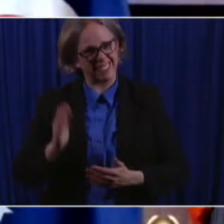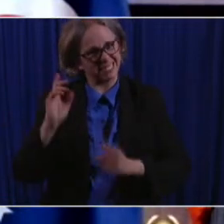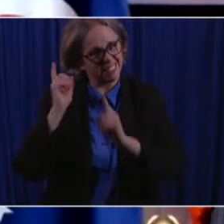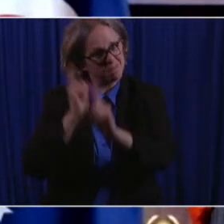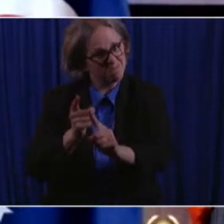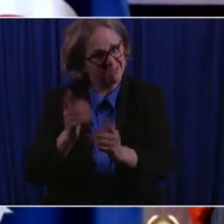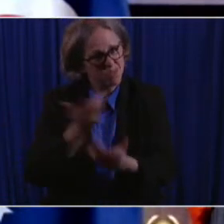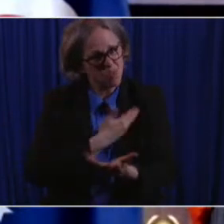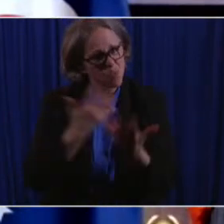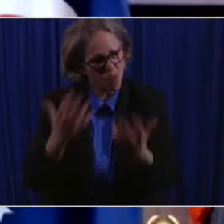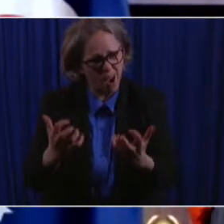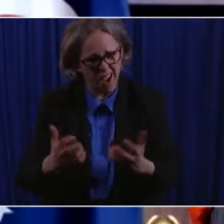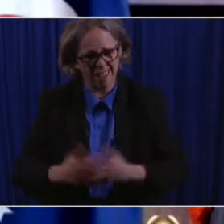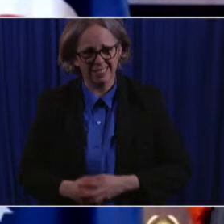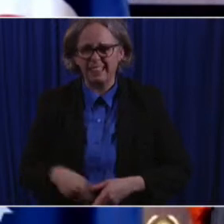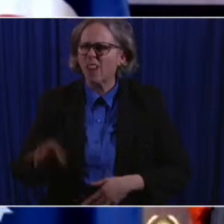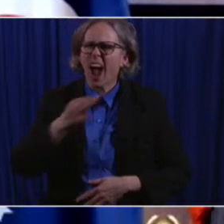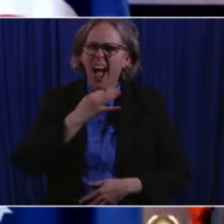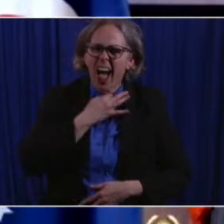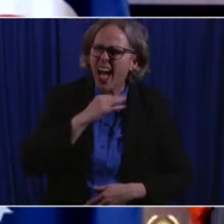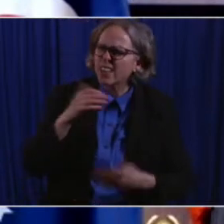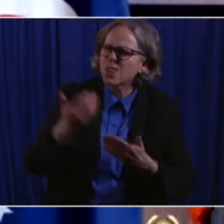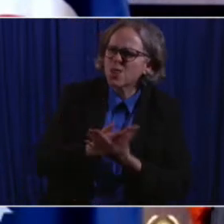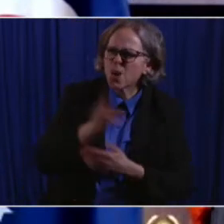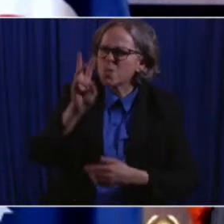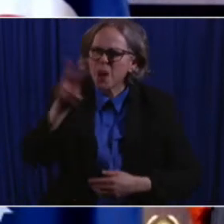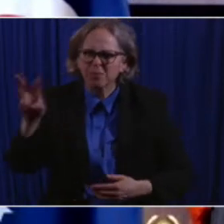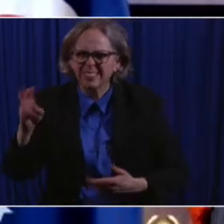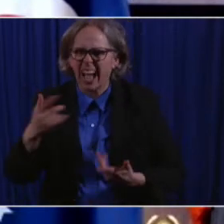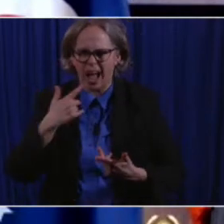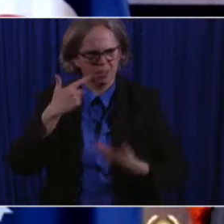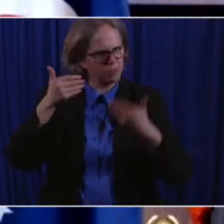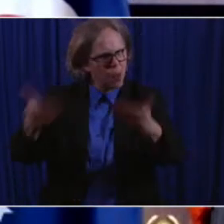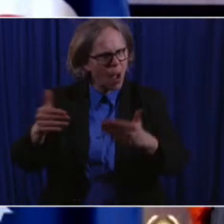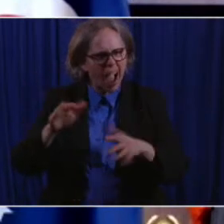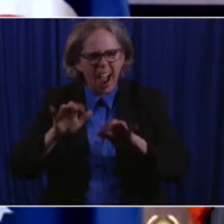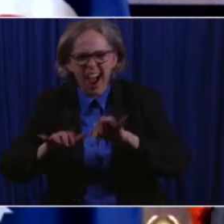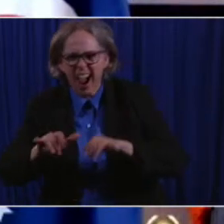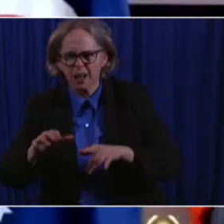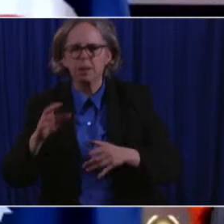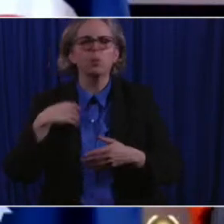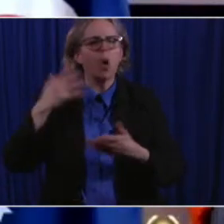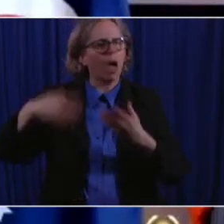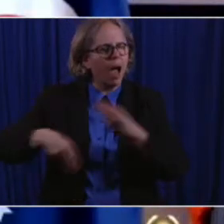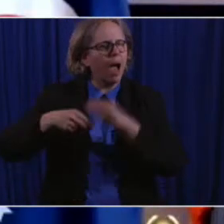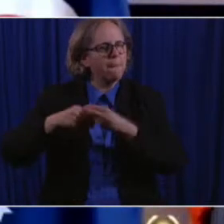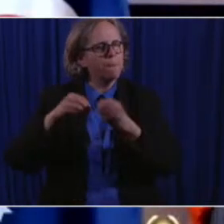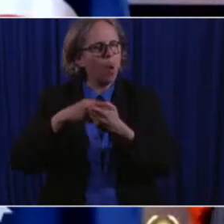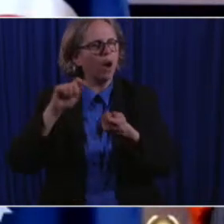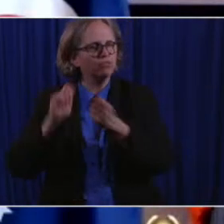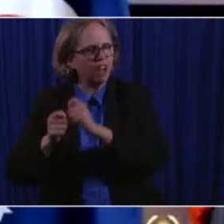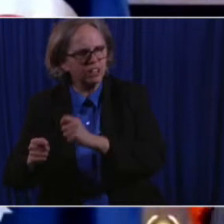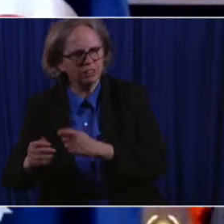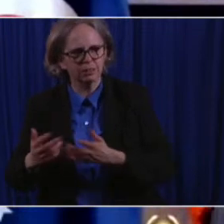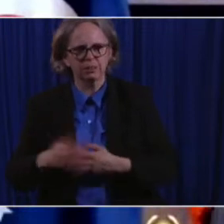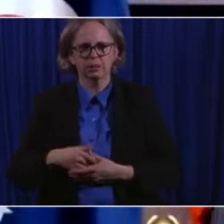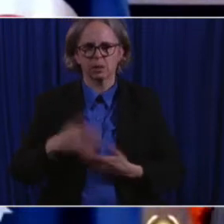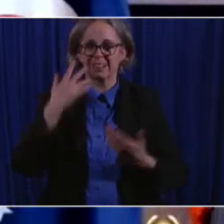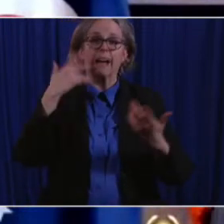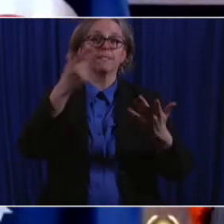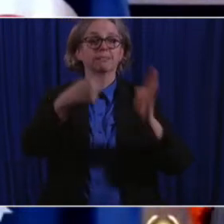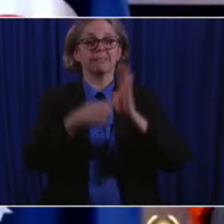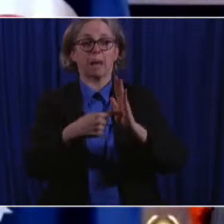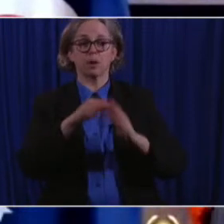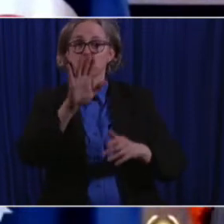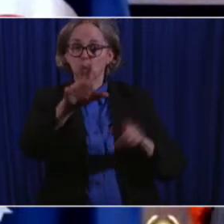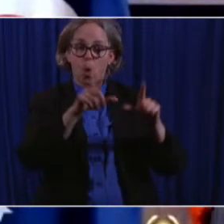spin. There's more coming on this, including online driver's license renewal, ordering replacements of